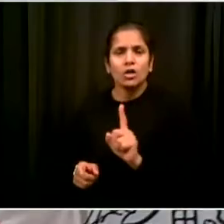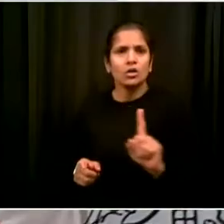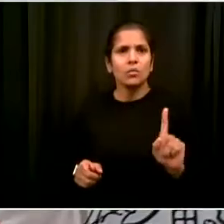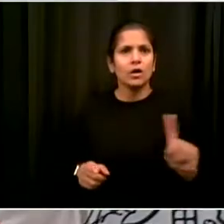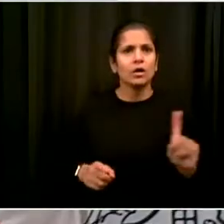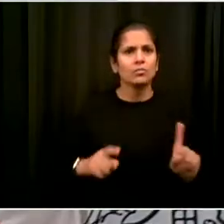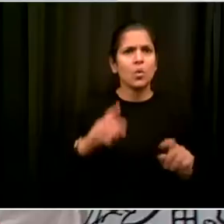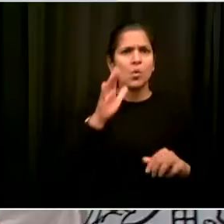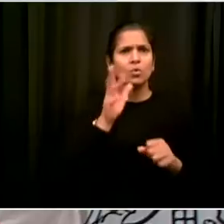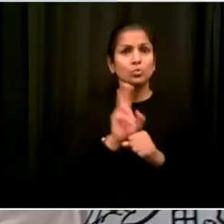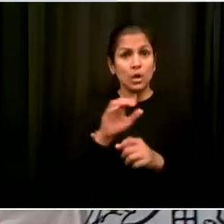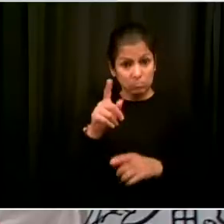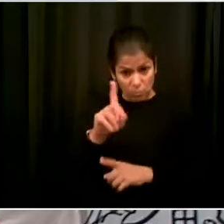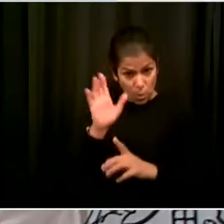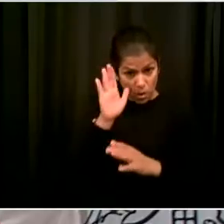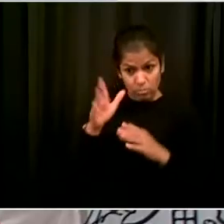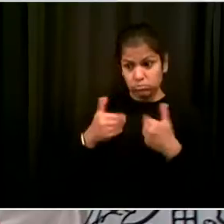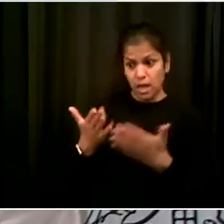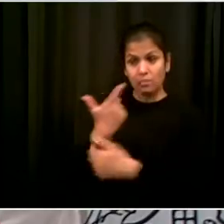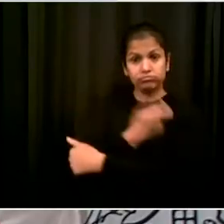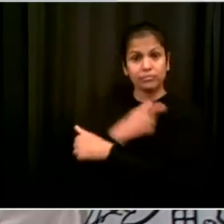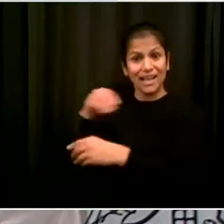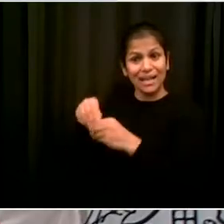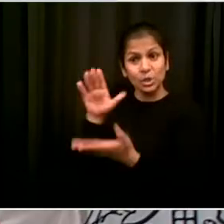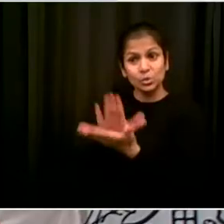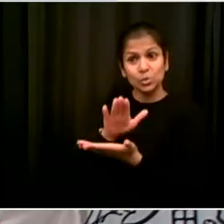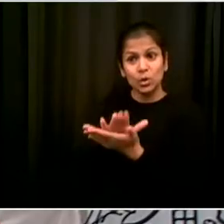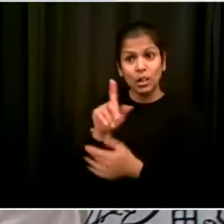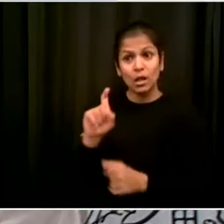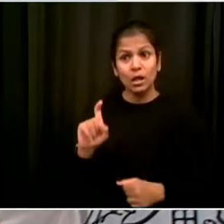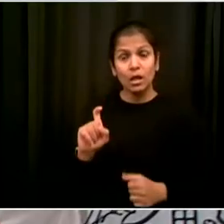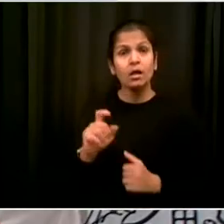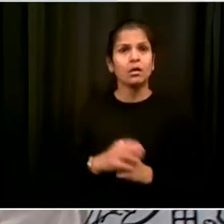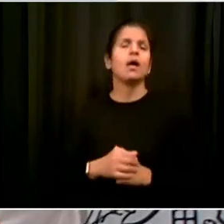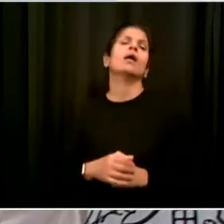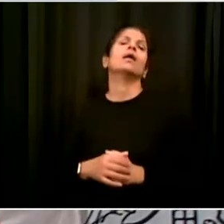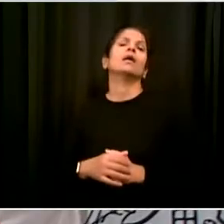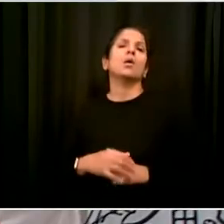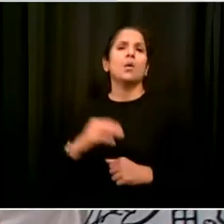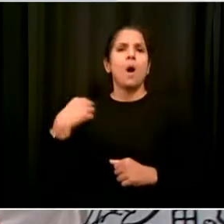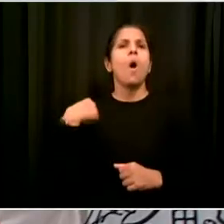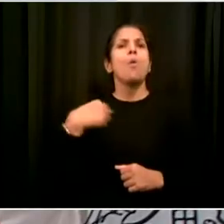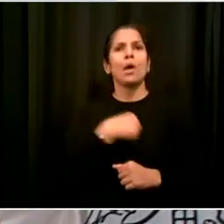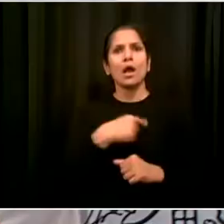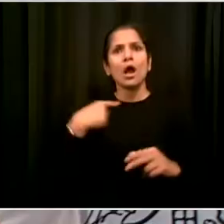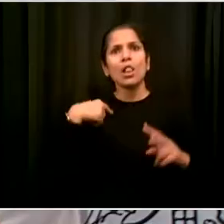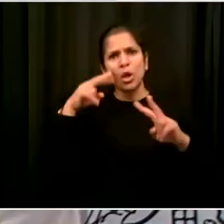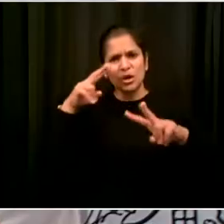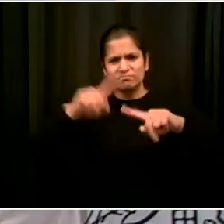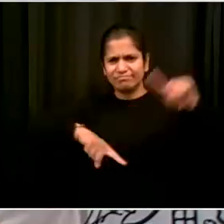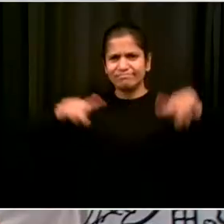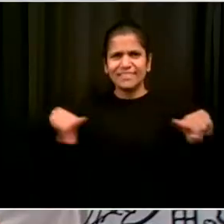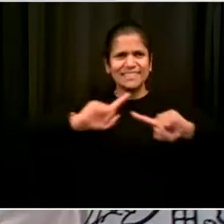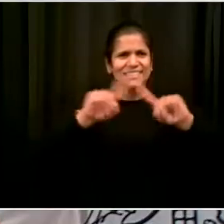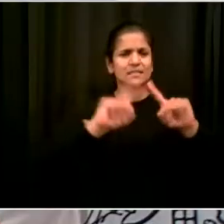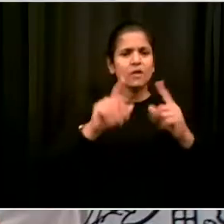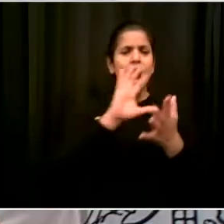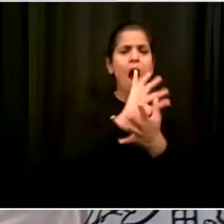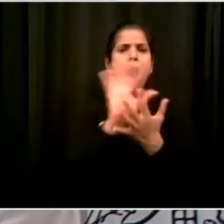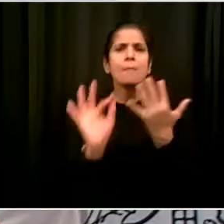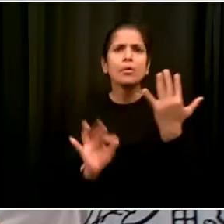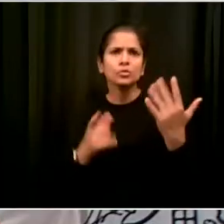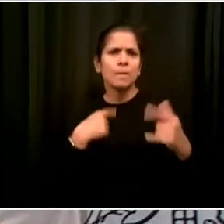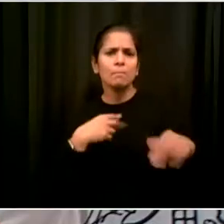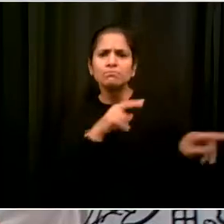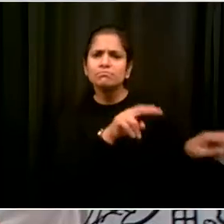going to look at a whole range of options. And, I want to say that it is early